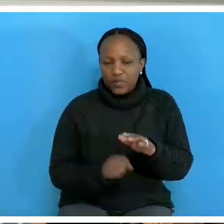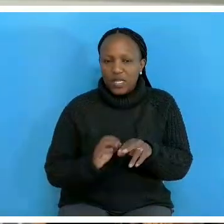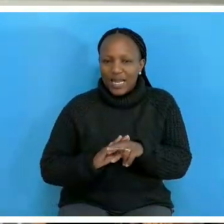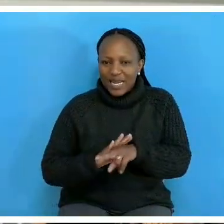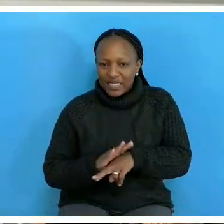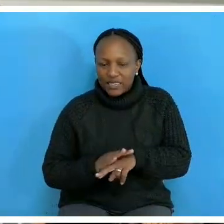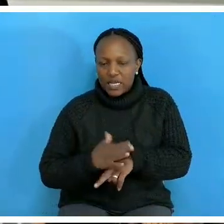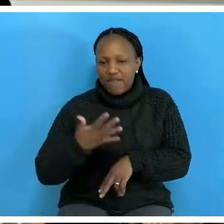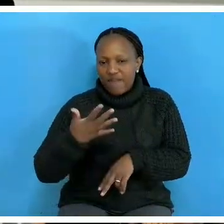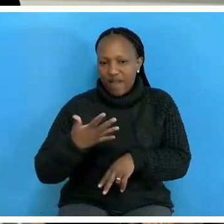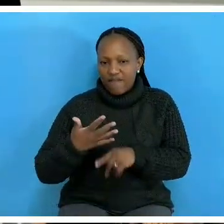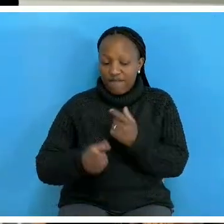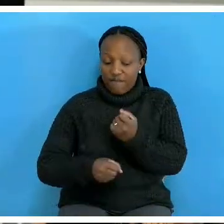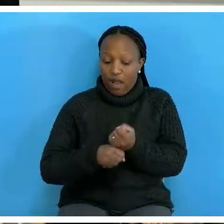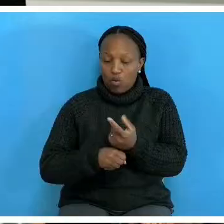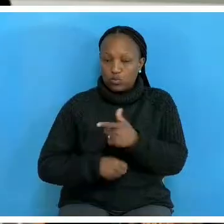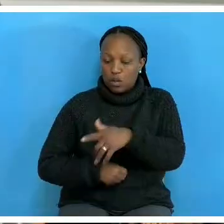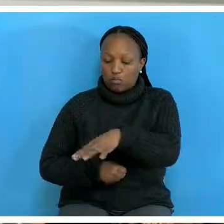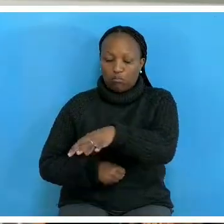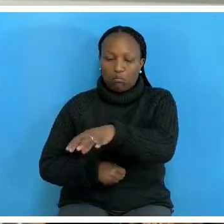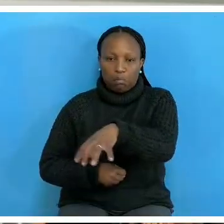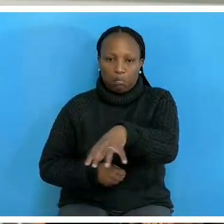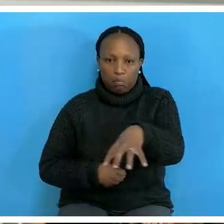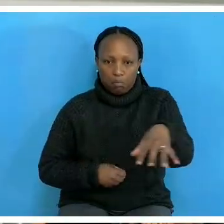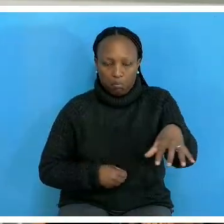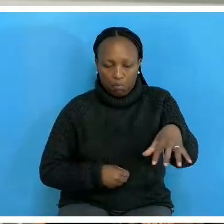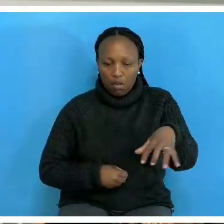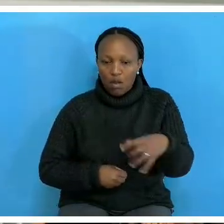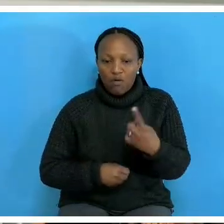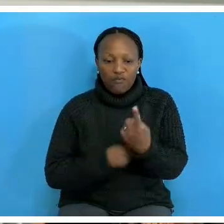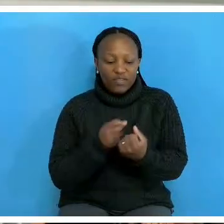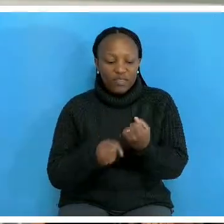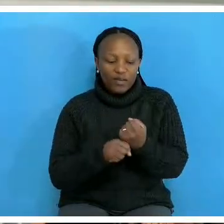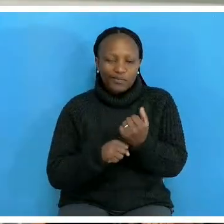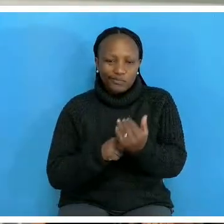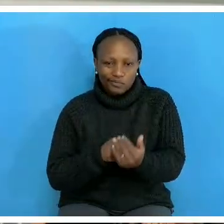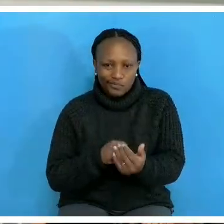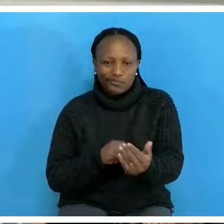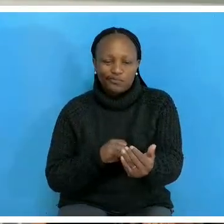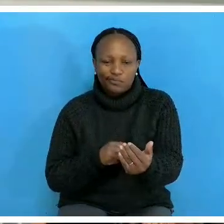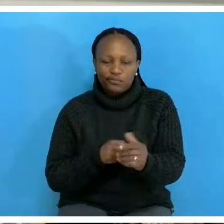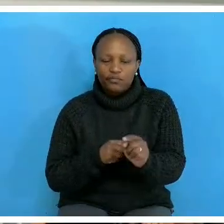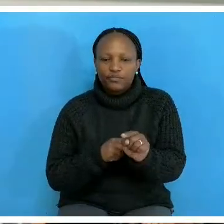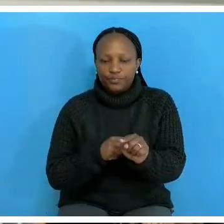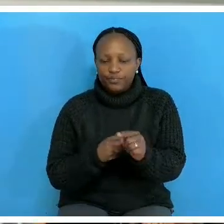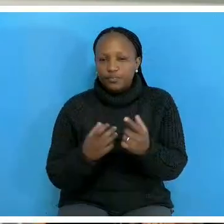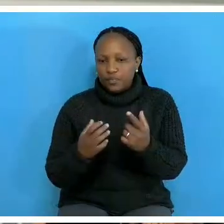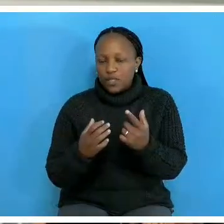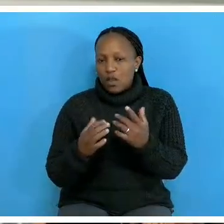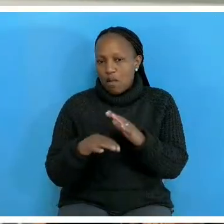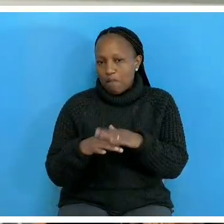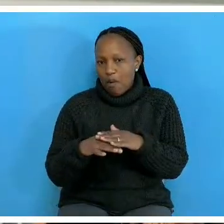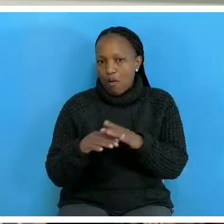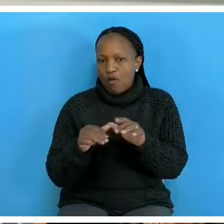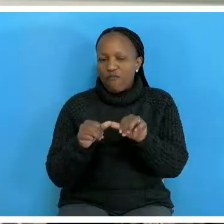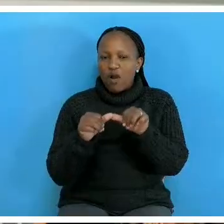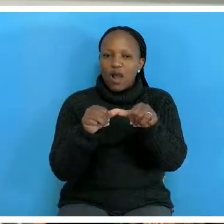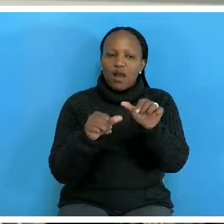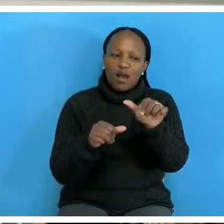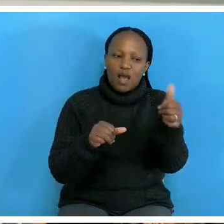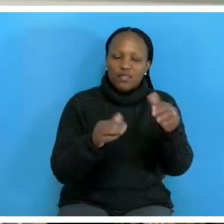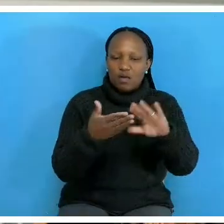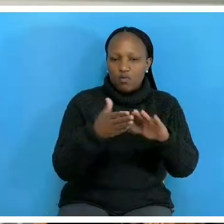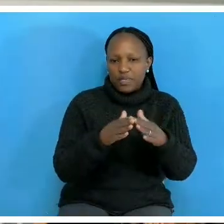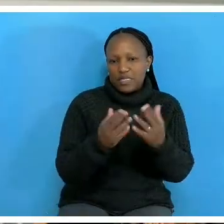of Gauteng, and as and when the years goes, we try to make sure that we move to new communities.